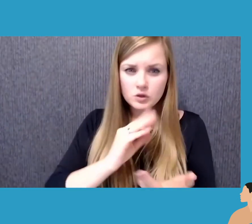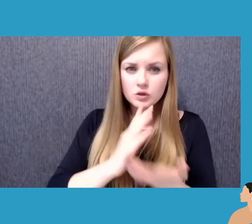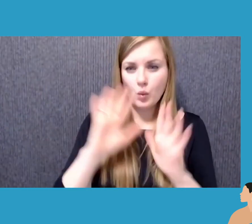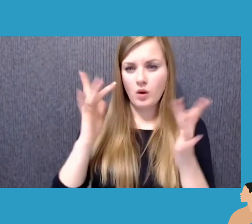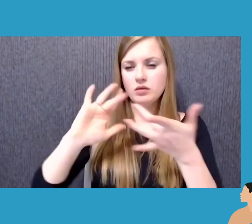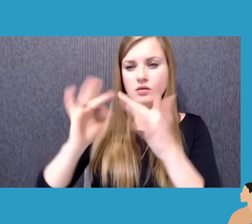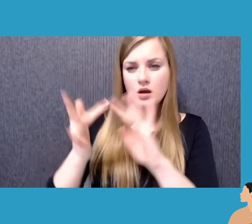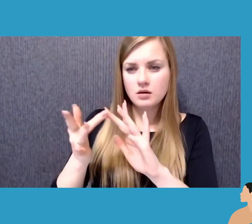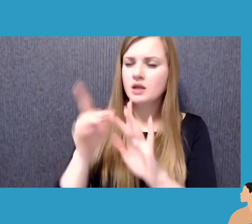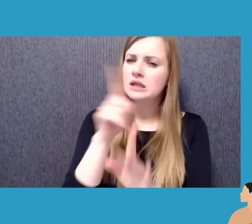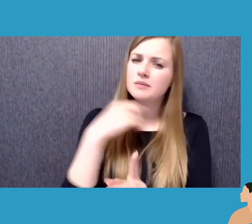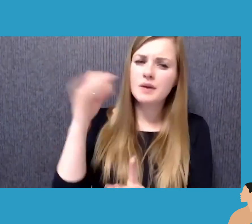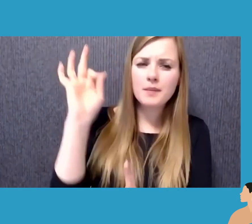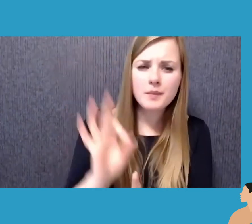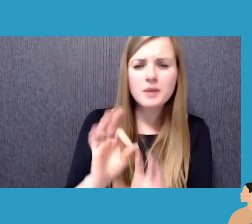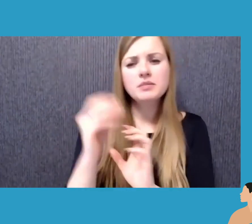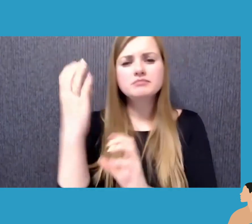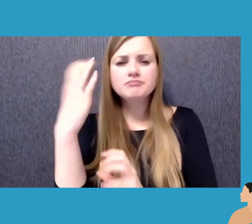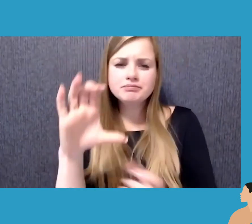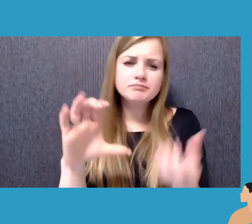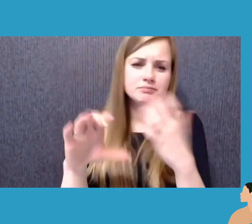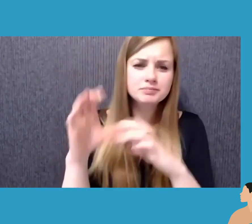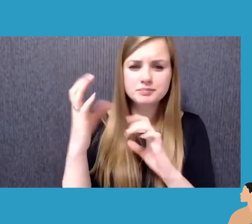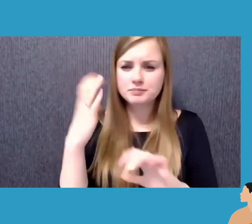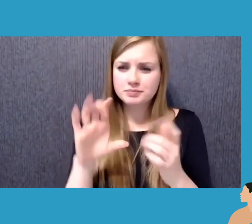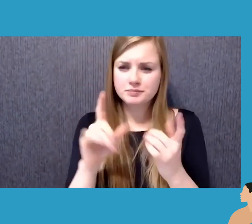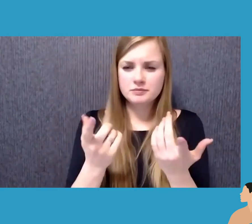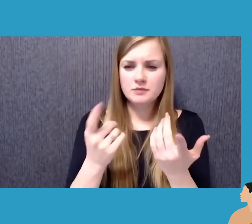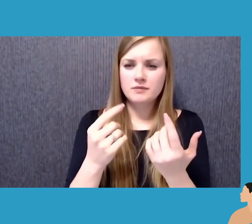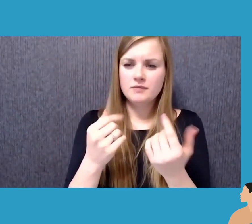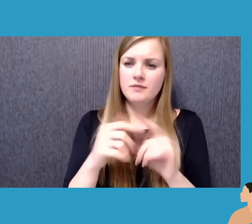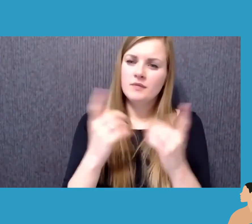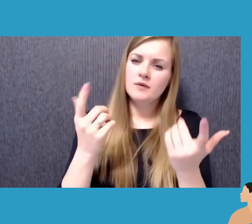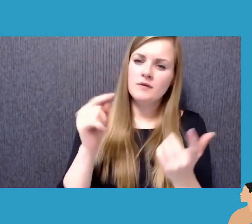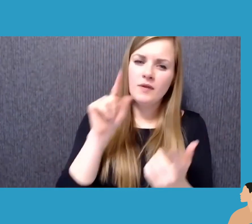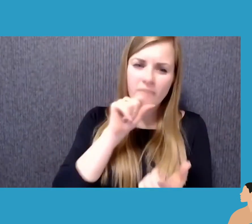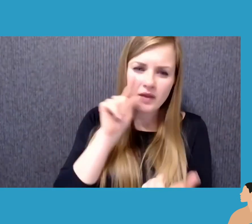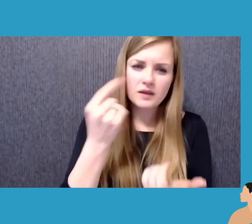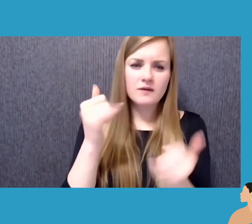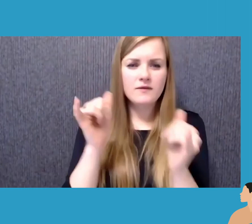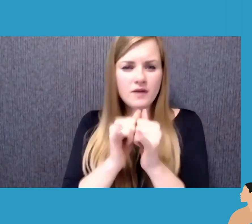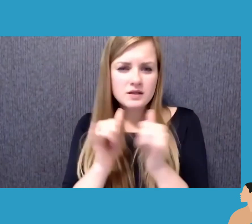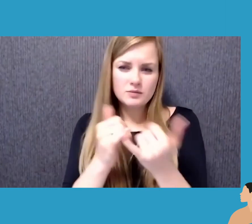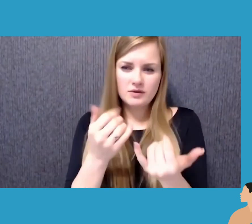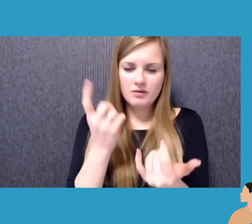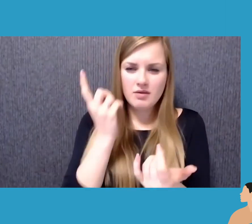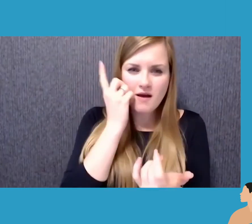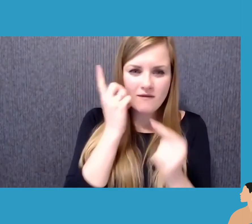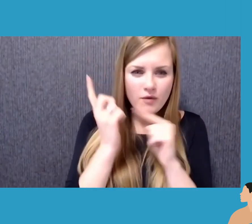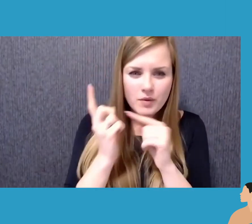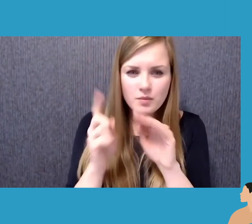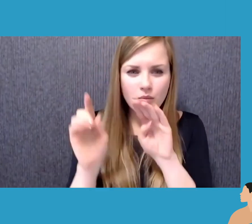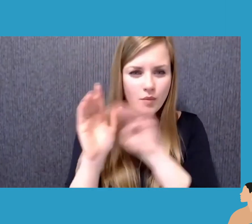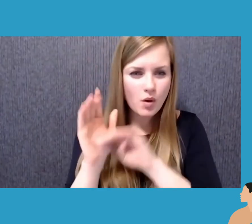certain elements related to private life that we reveal in social media, Twitter,